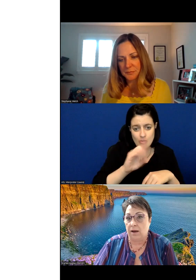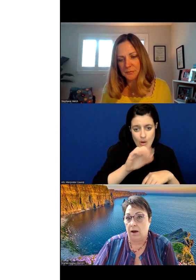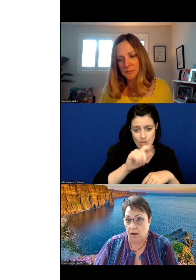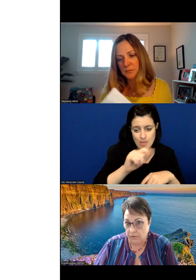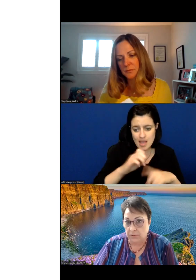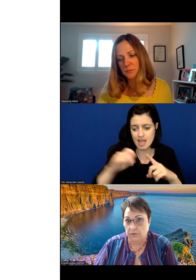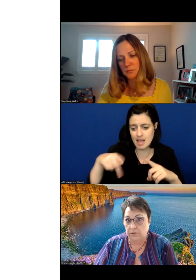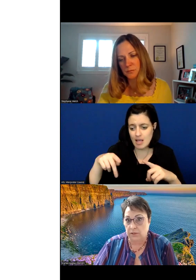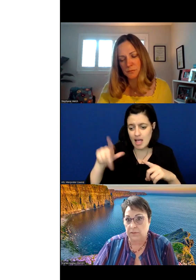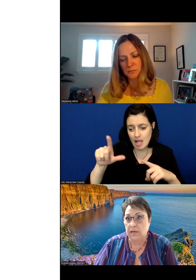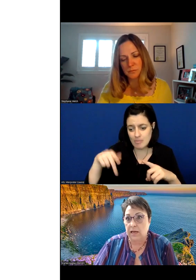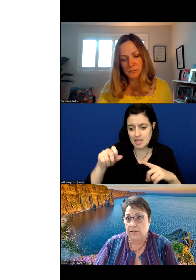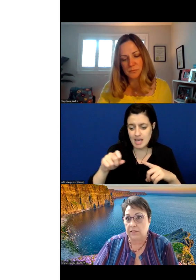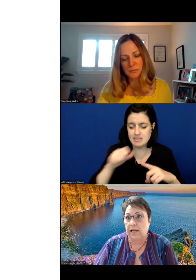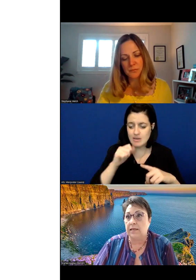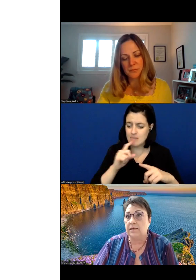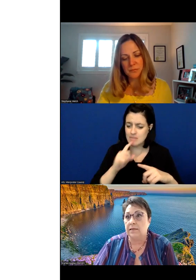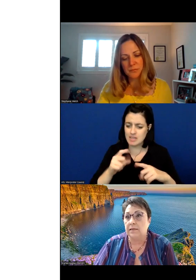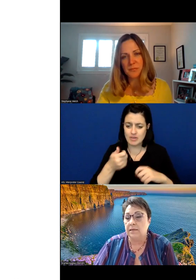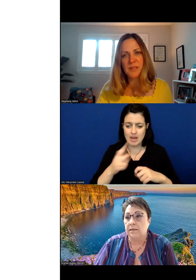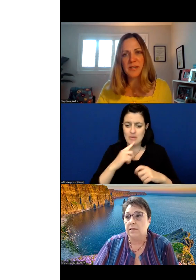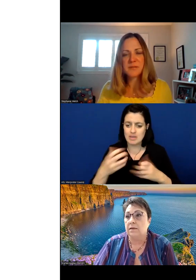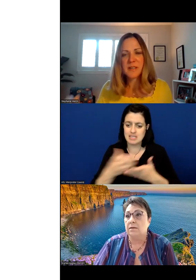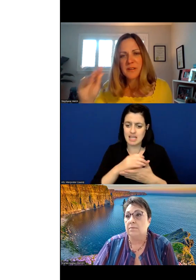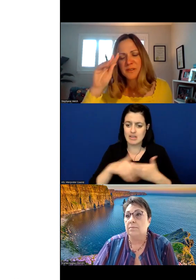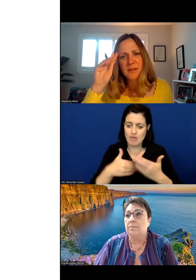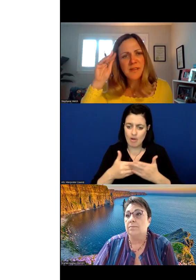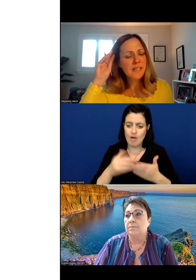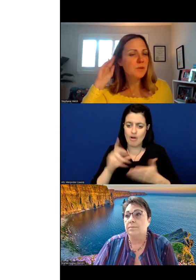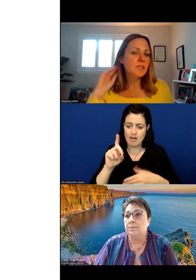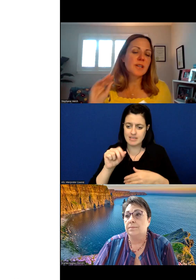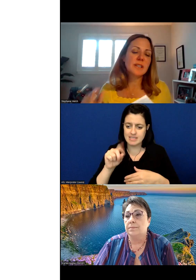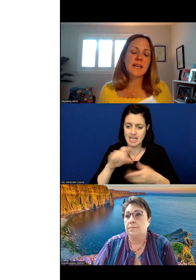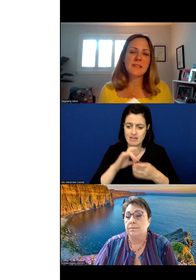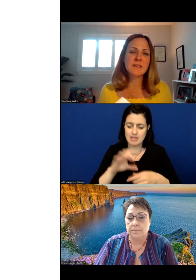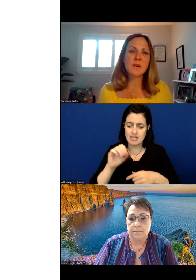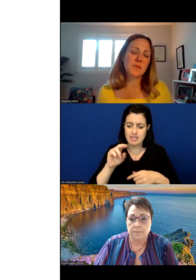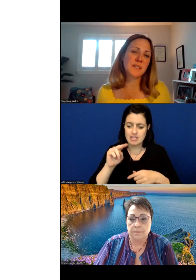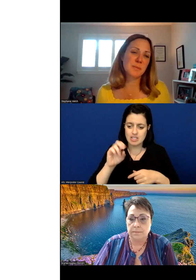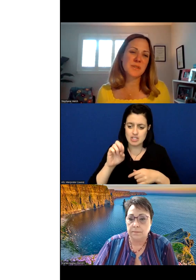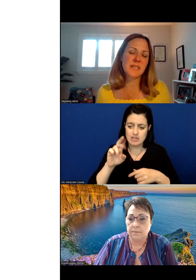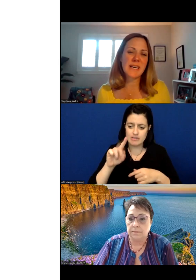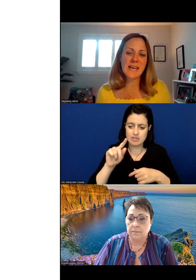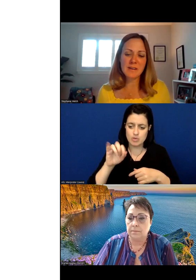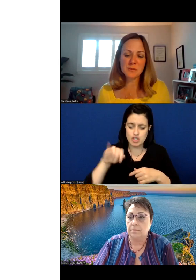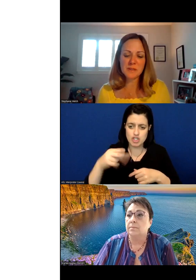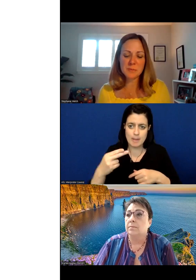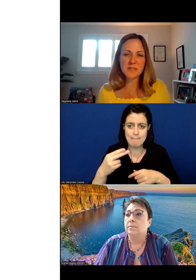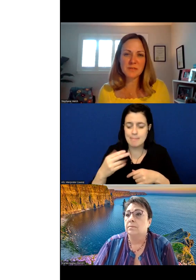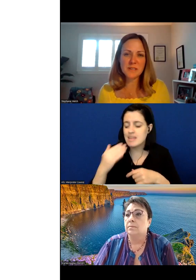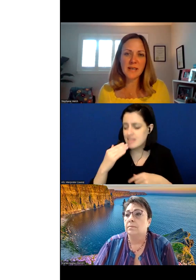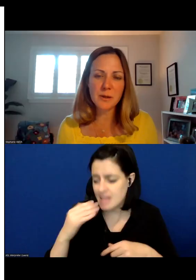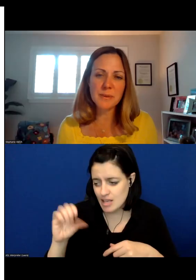data on all the conservatorships in the state. Yeah. Thank you, Scarlett. I think the only numbers that I have would